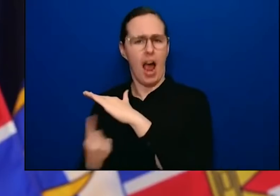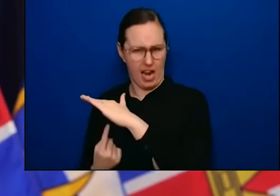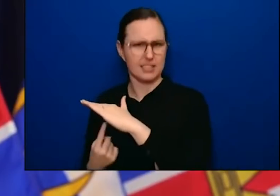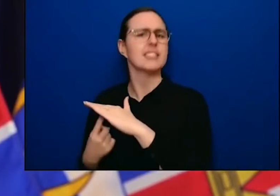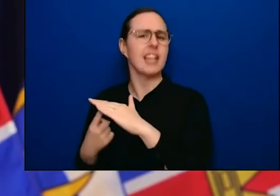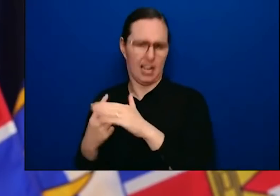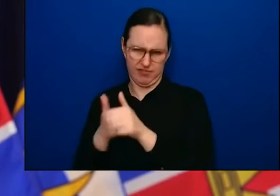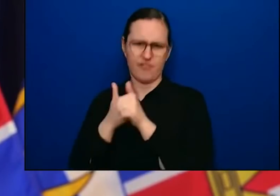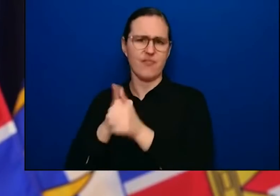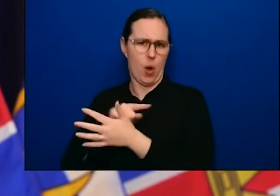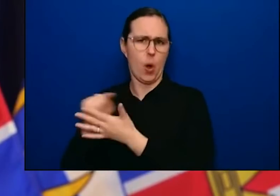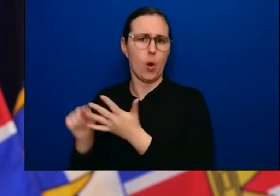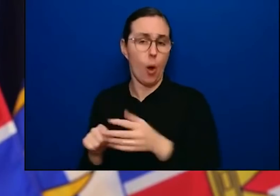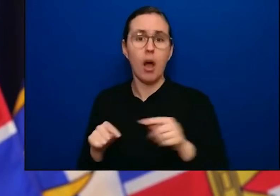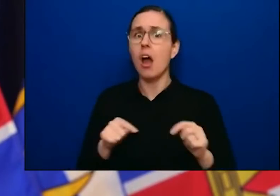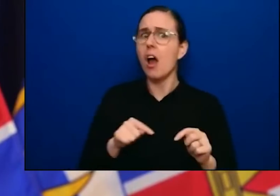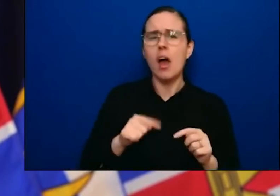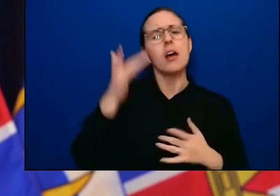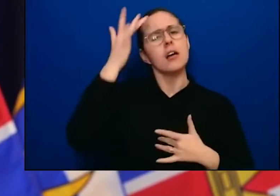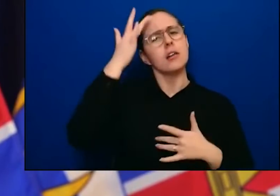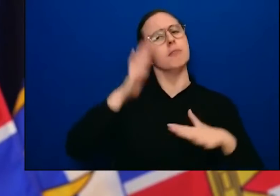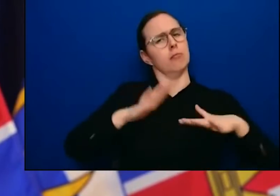forward.